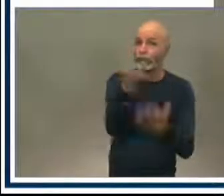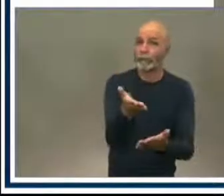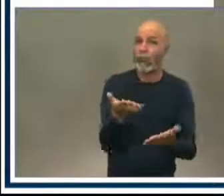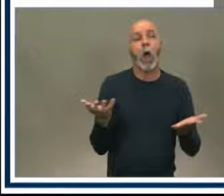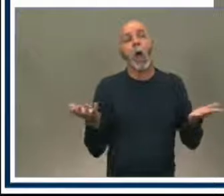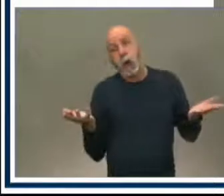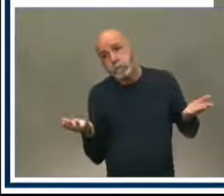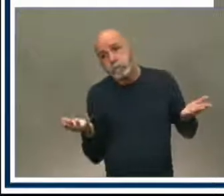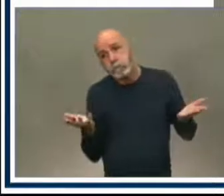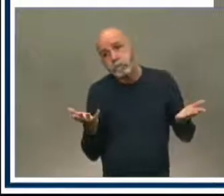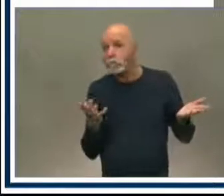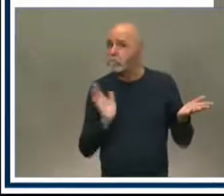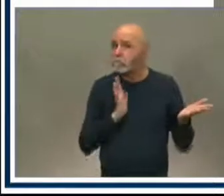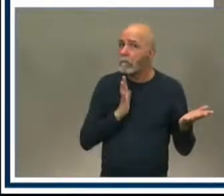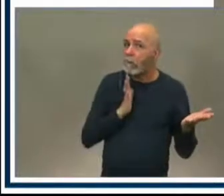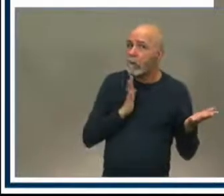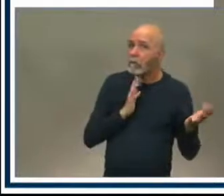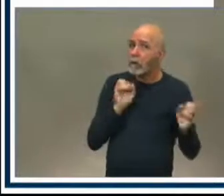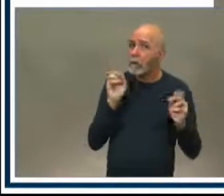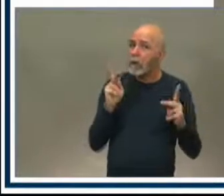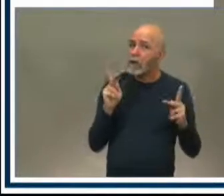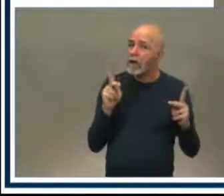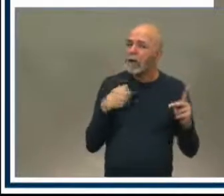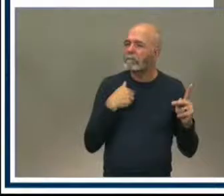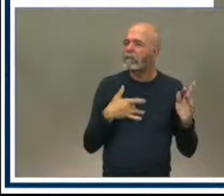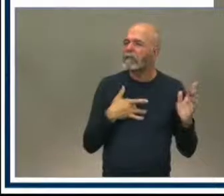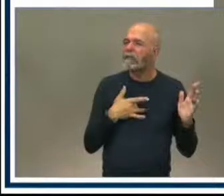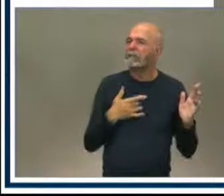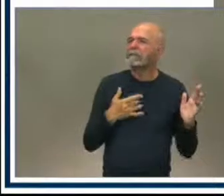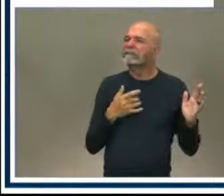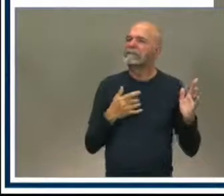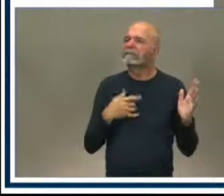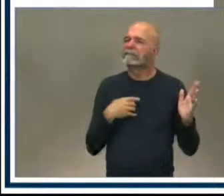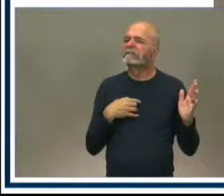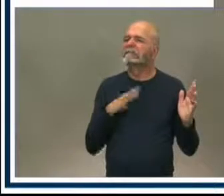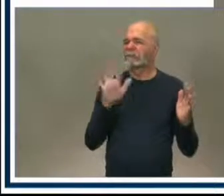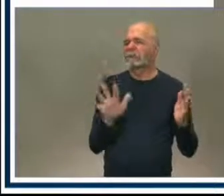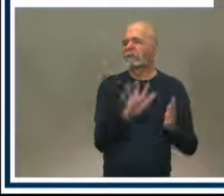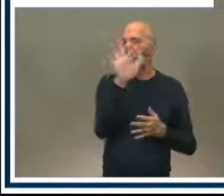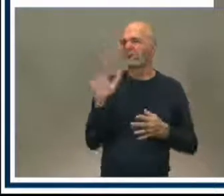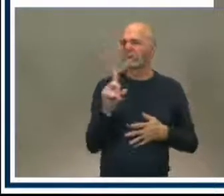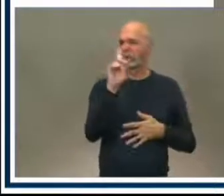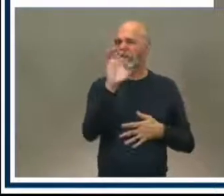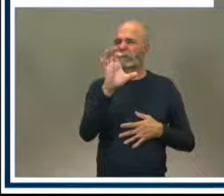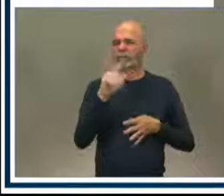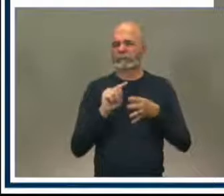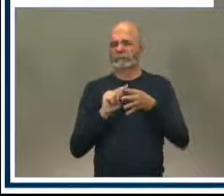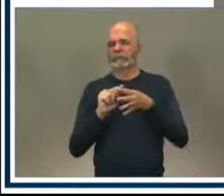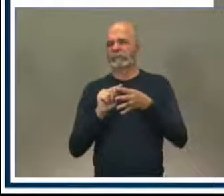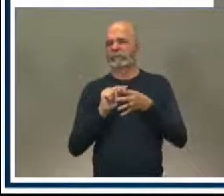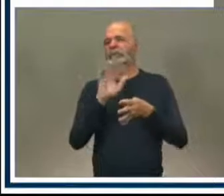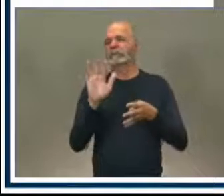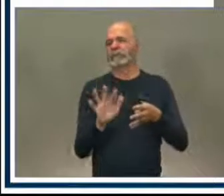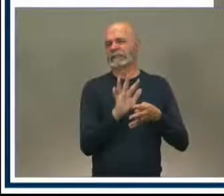a reasonable expectation for families and parents, it'll be early in December before we actually start to immunize